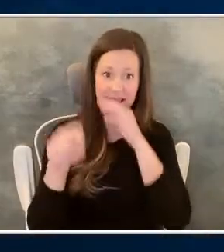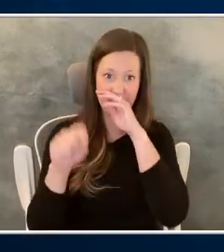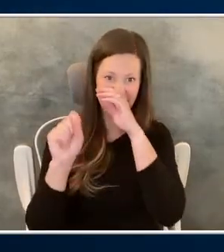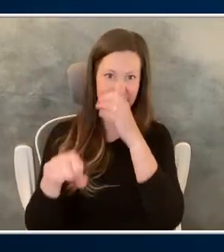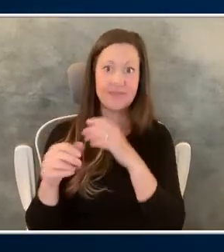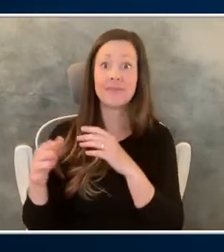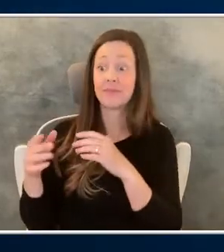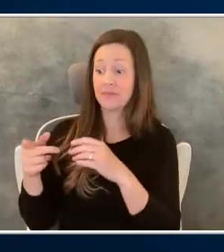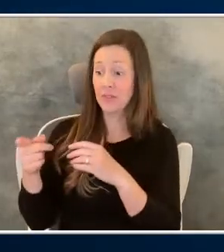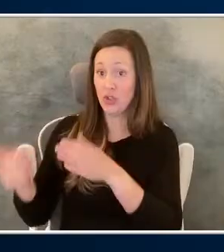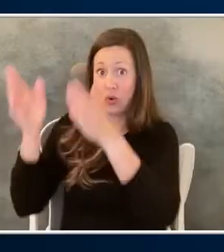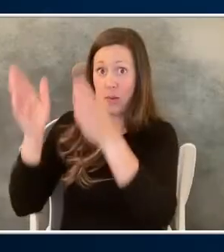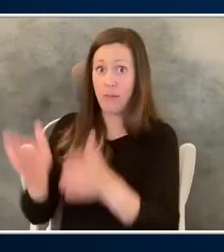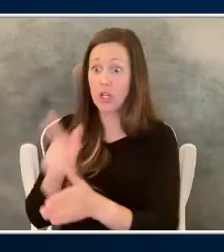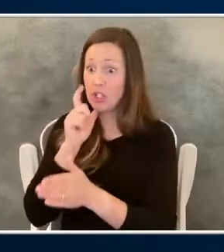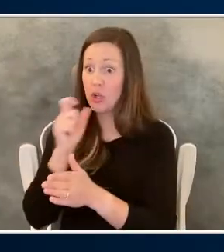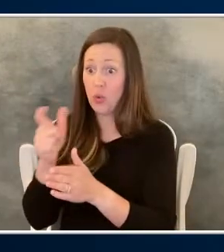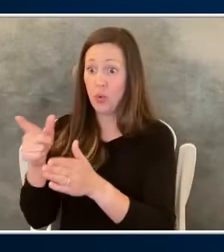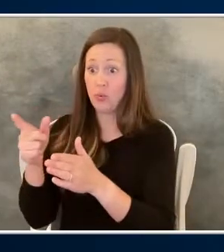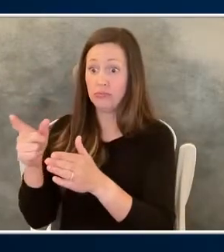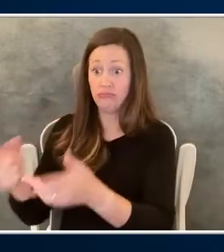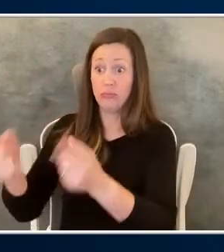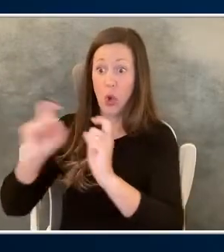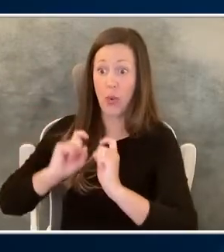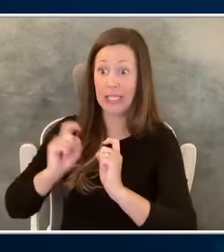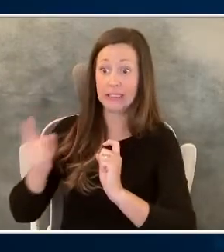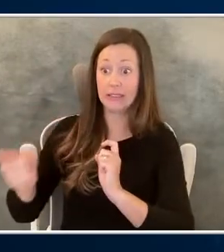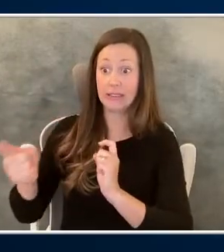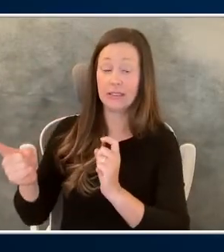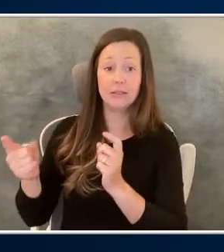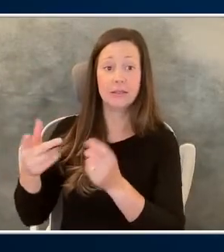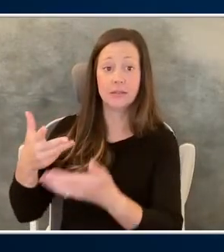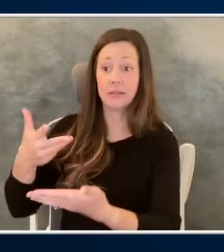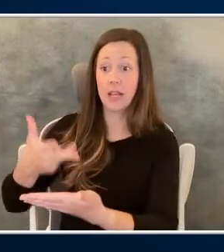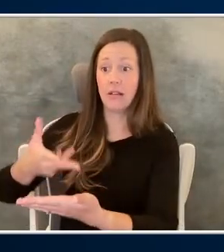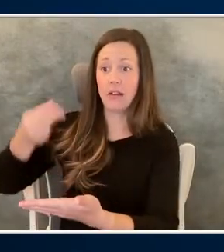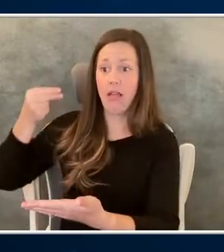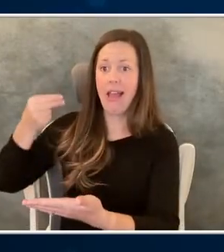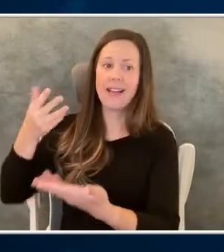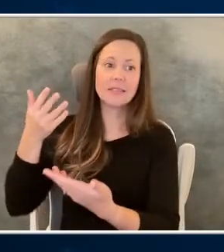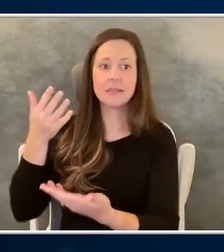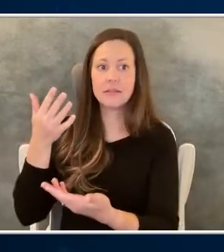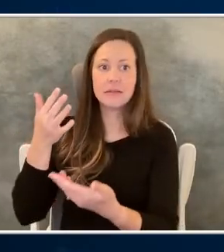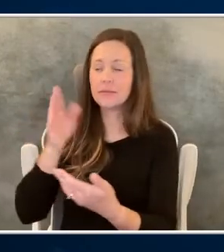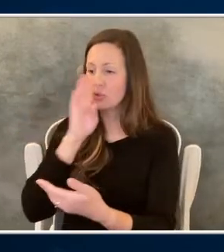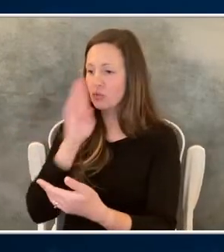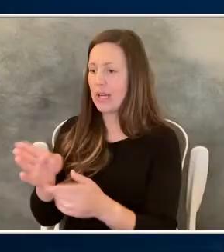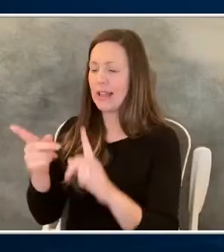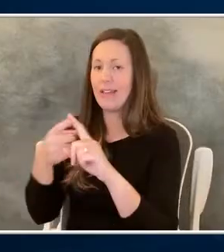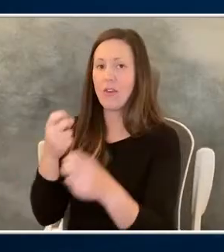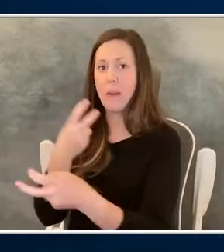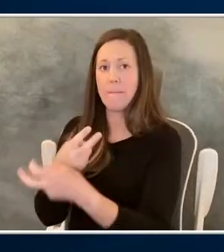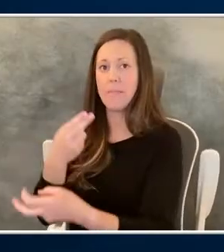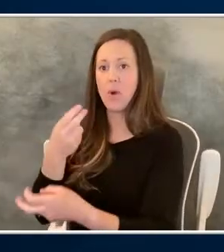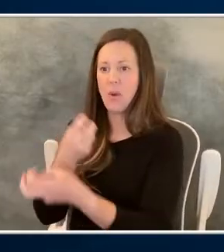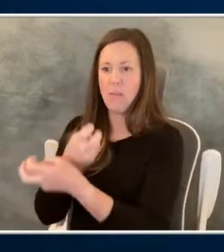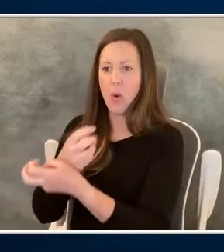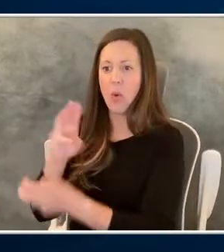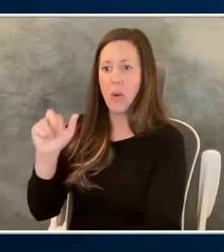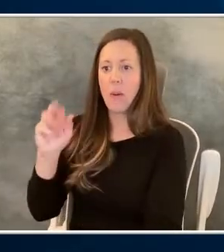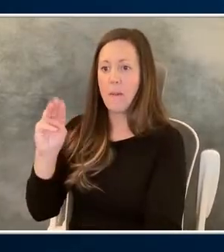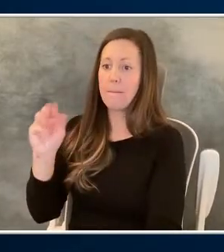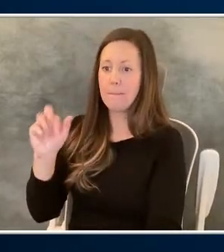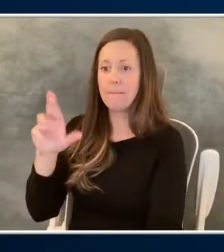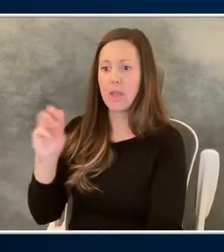cells are collected either directly from the hip bone marrow, or these days, majority of the time, we collect